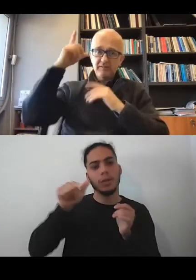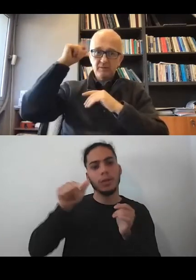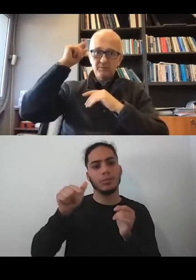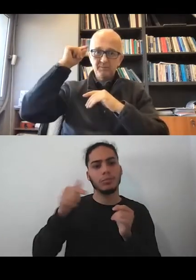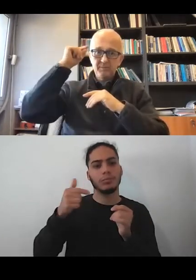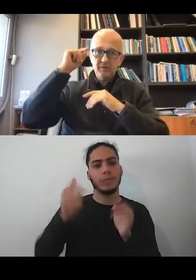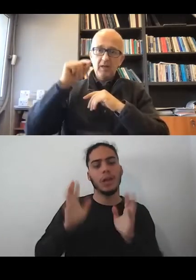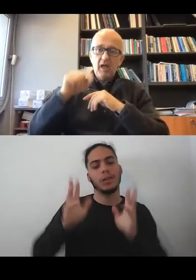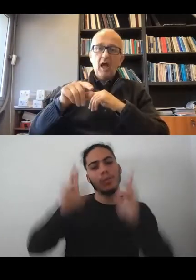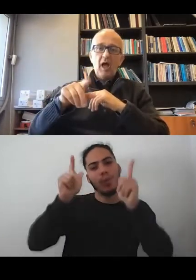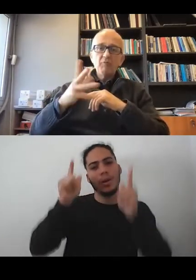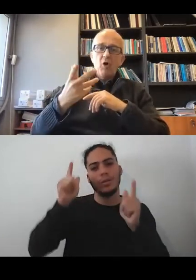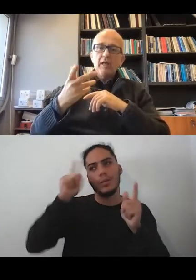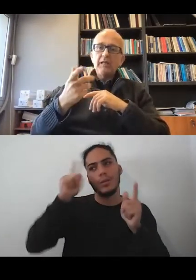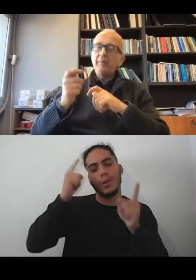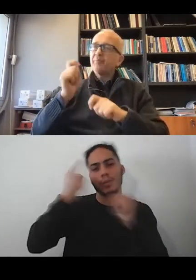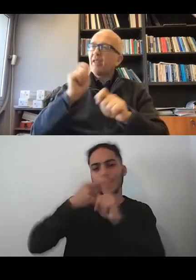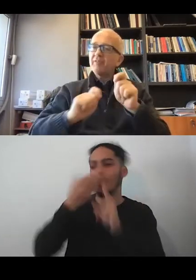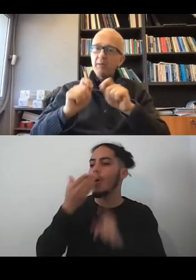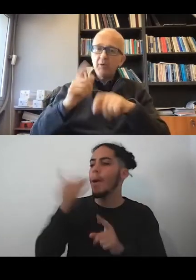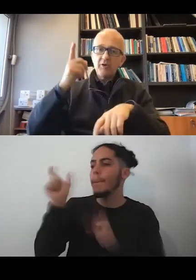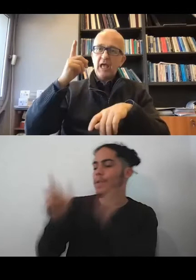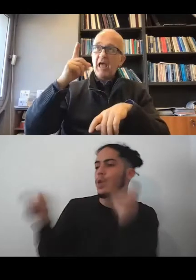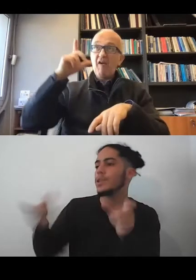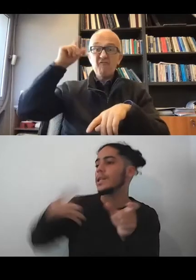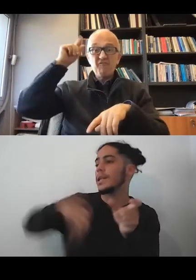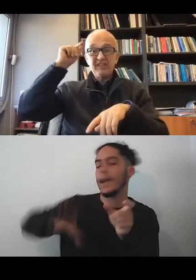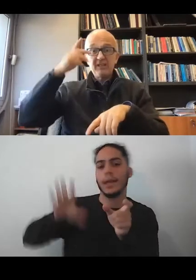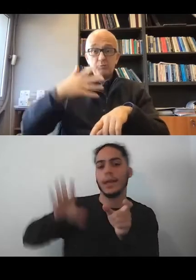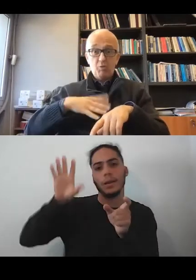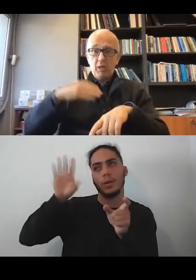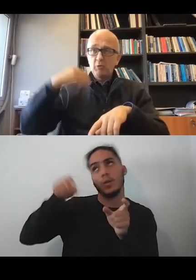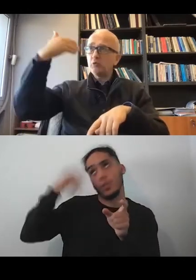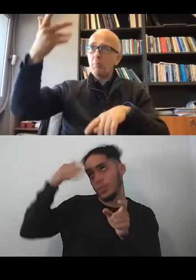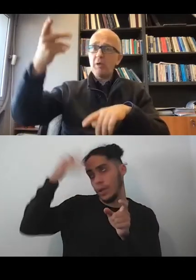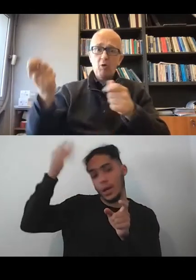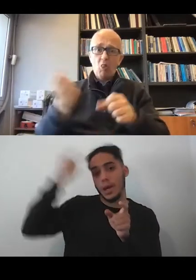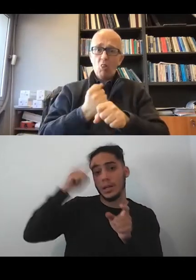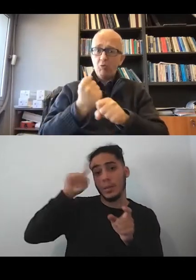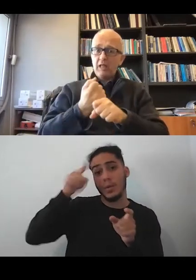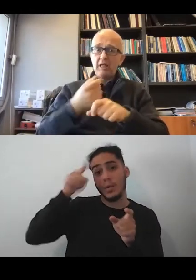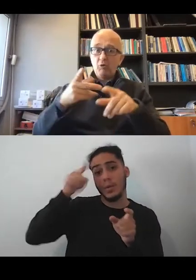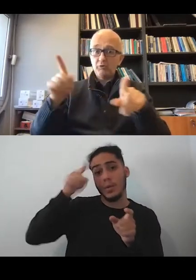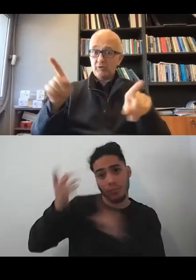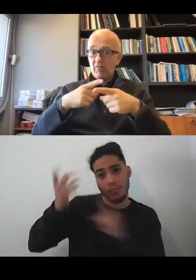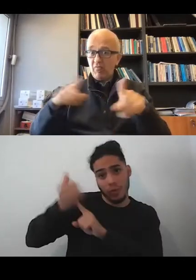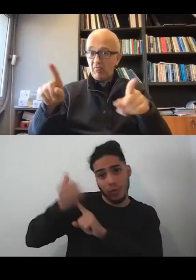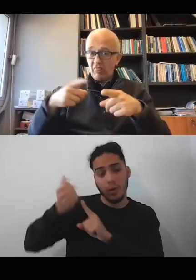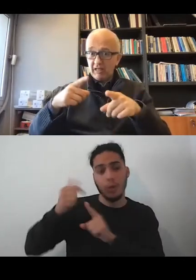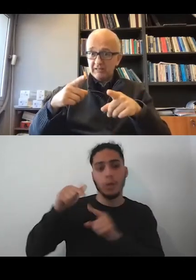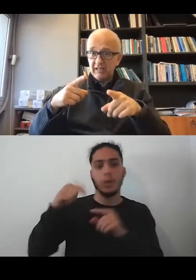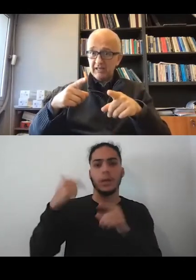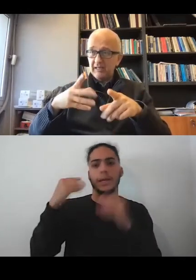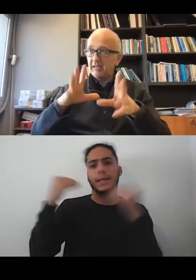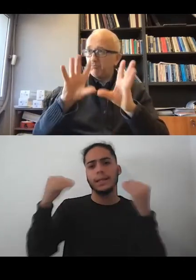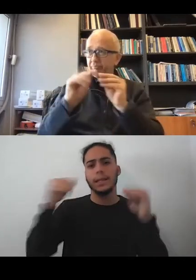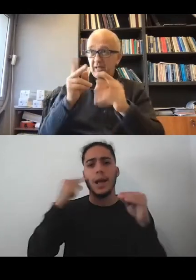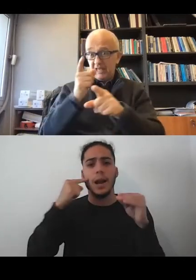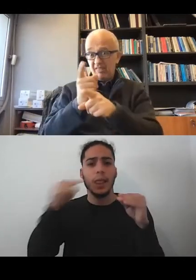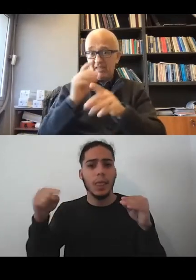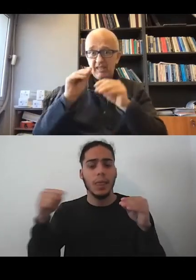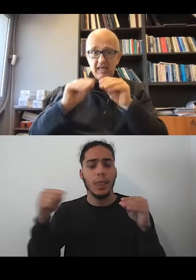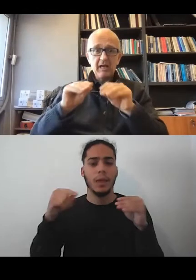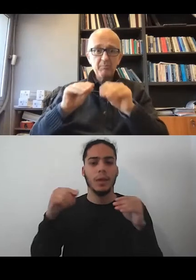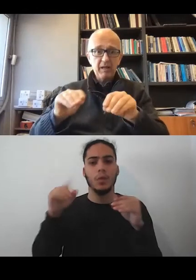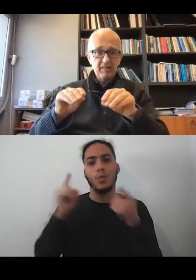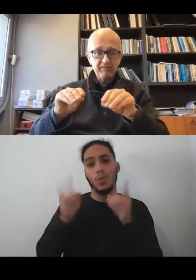become teachers in special education. And what's often happening now is that a